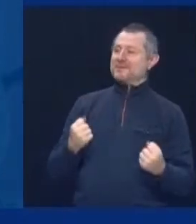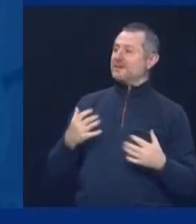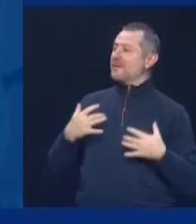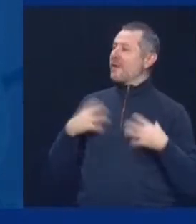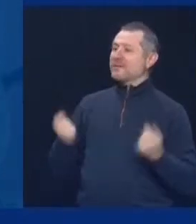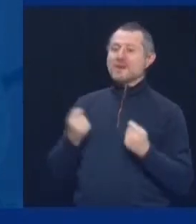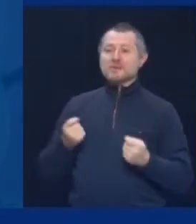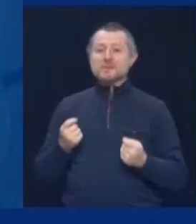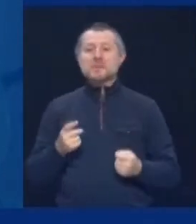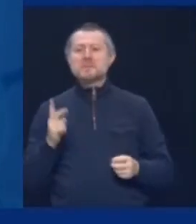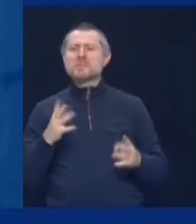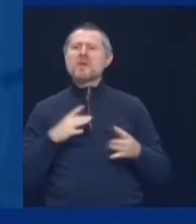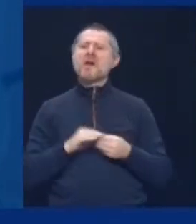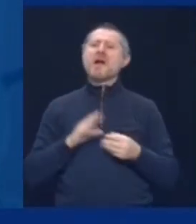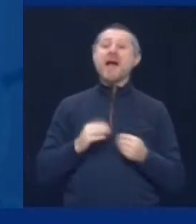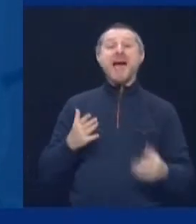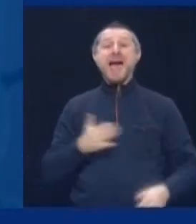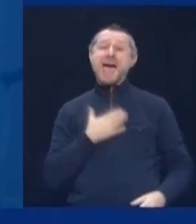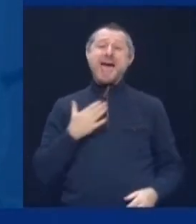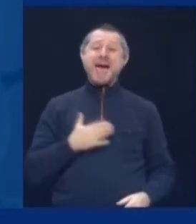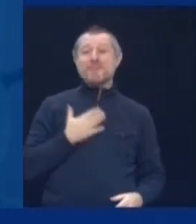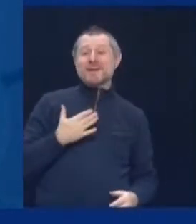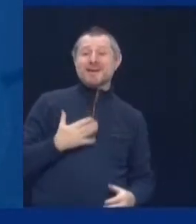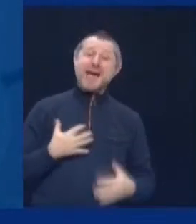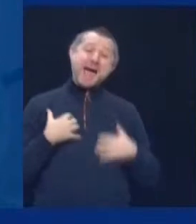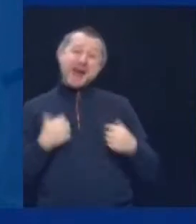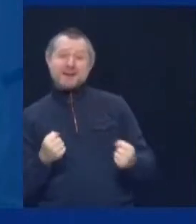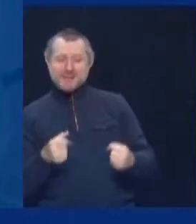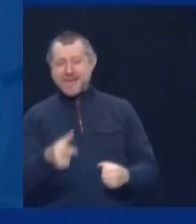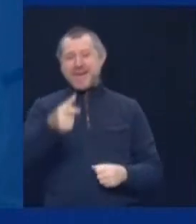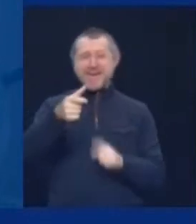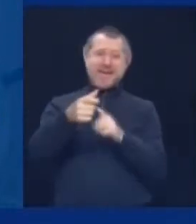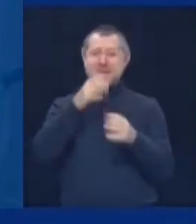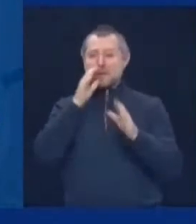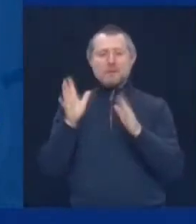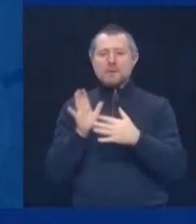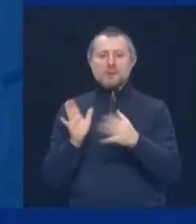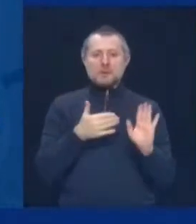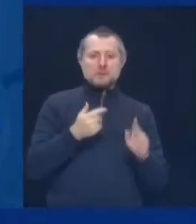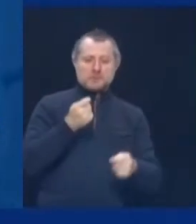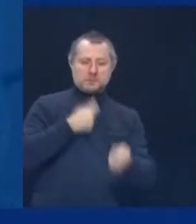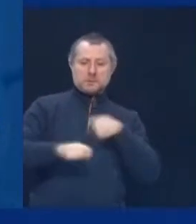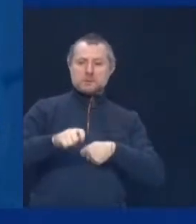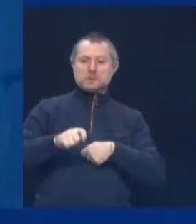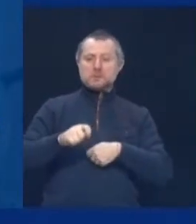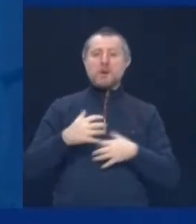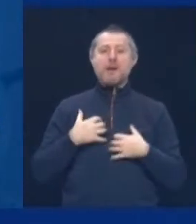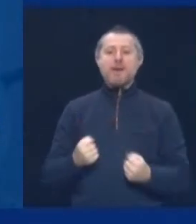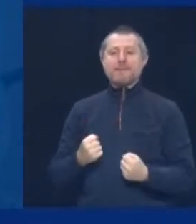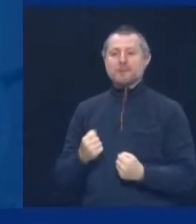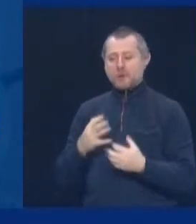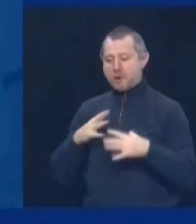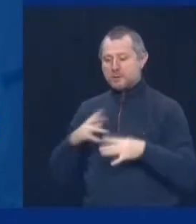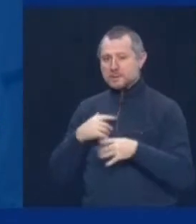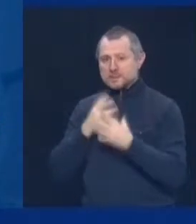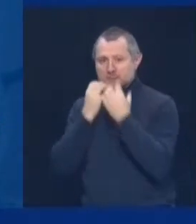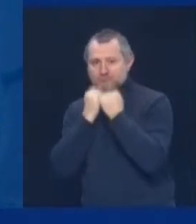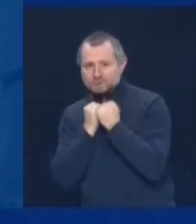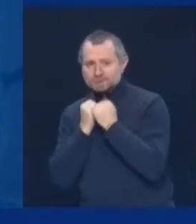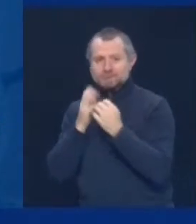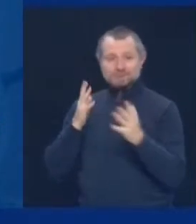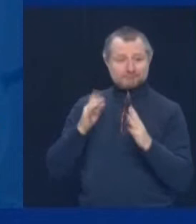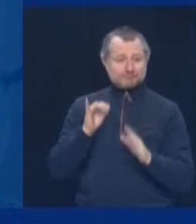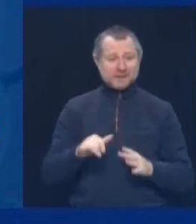healthy holidays. Focus on the healthy this year. Healthy holiday season.